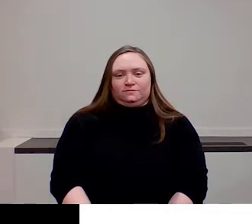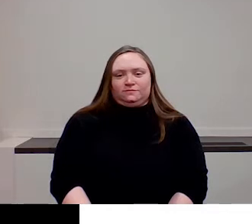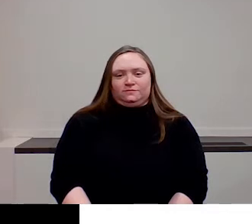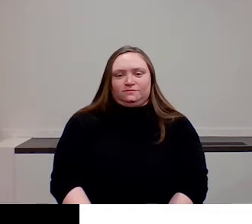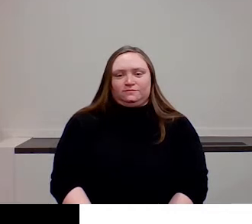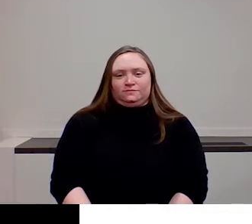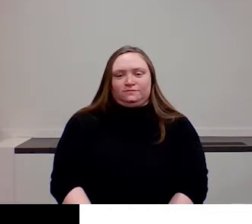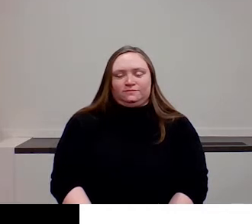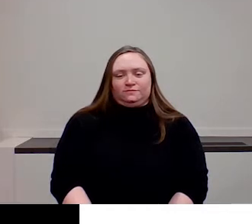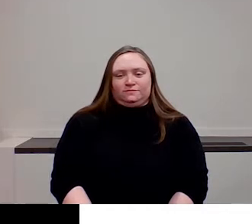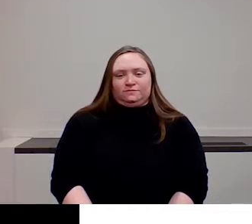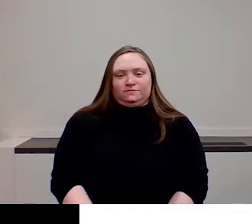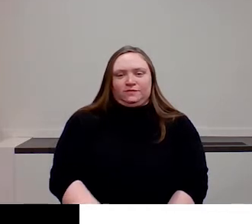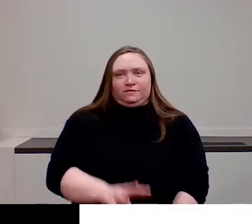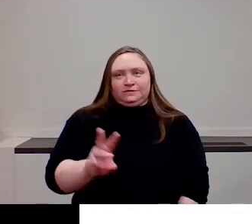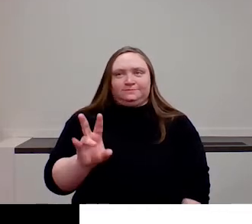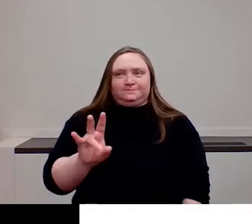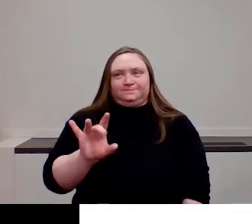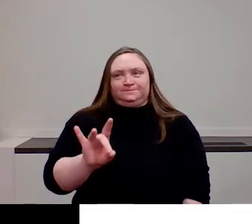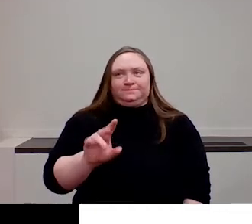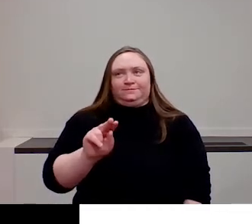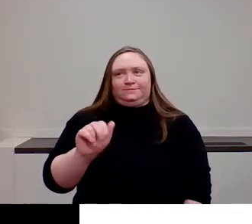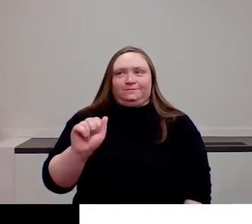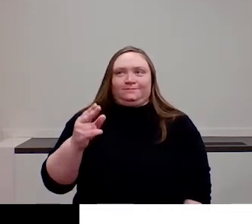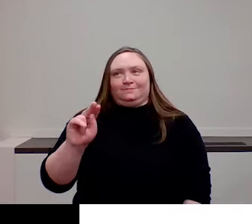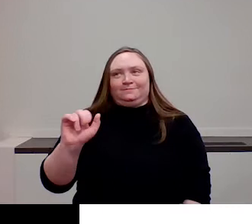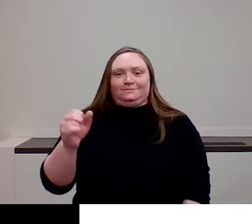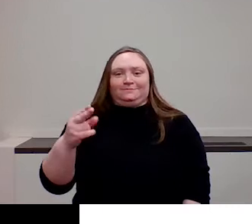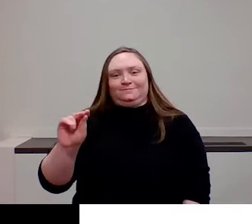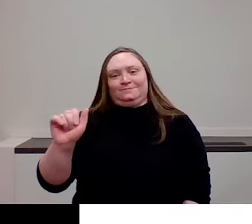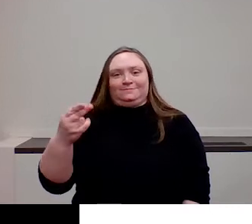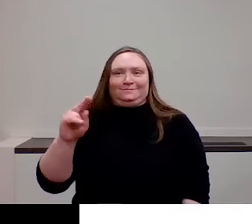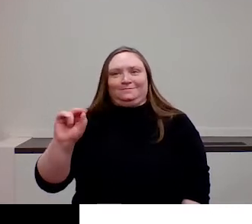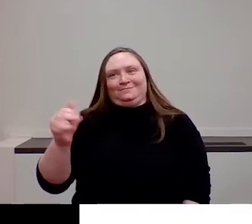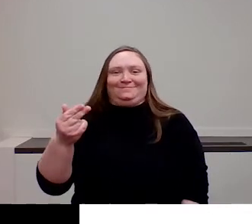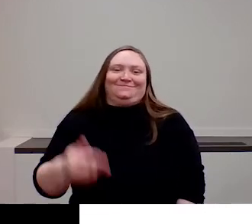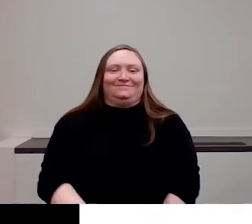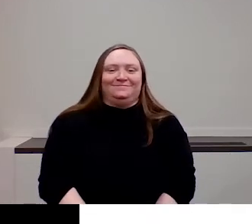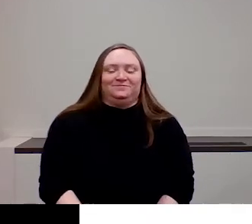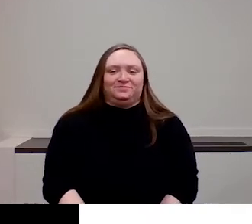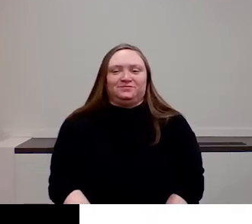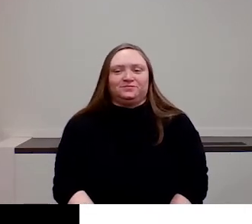5, 6, 7, 8. Na, na, na, na, na, na, na, na, na.